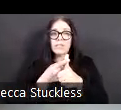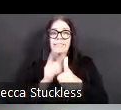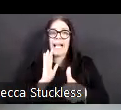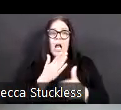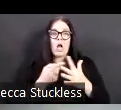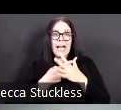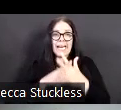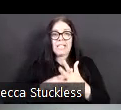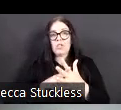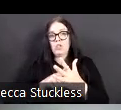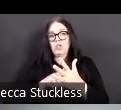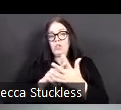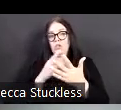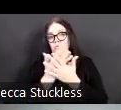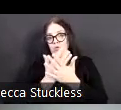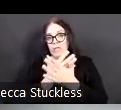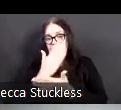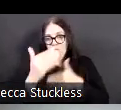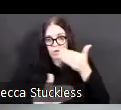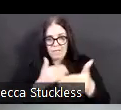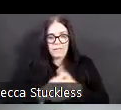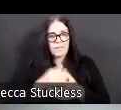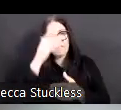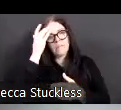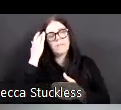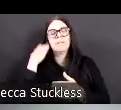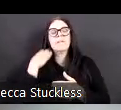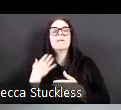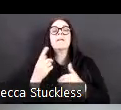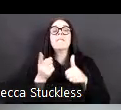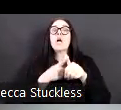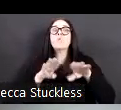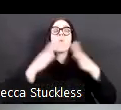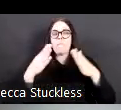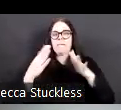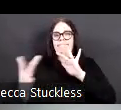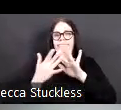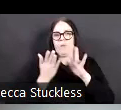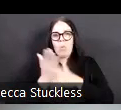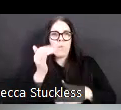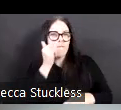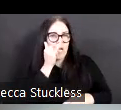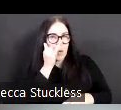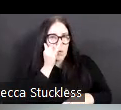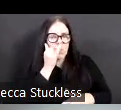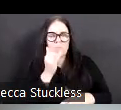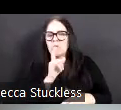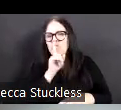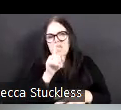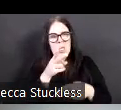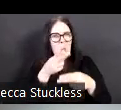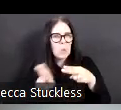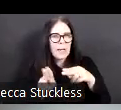screening process. It is done over the phone, very quick,